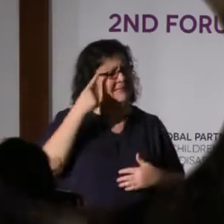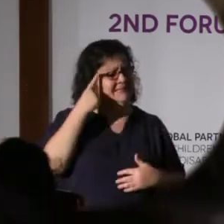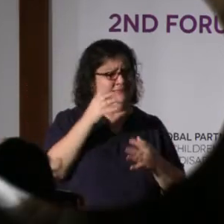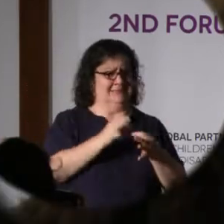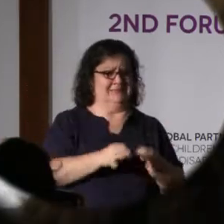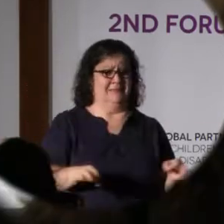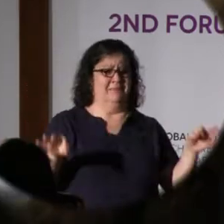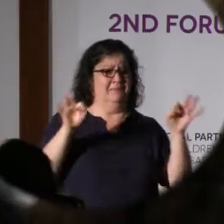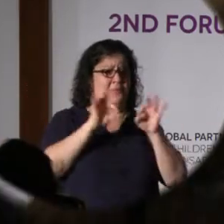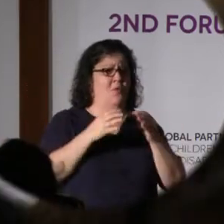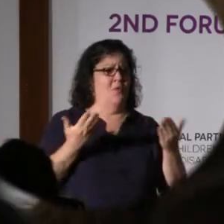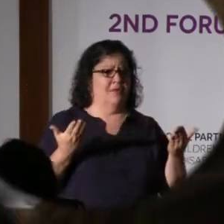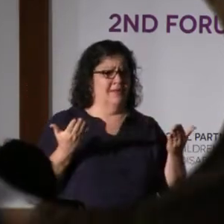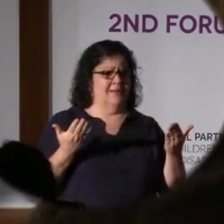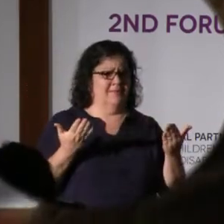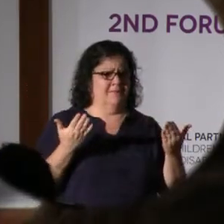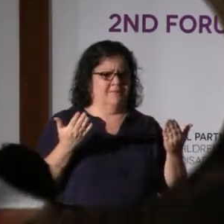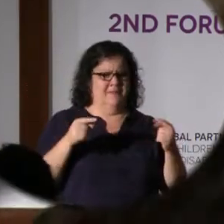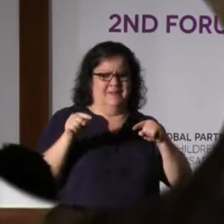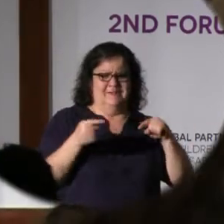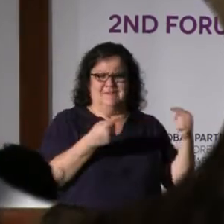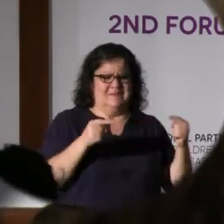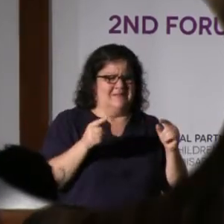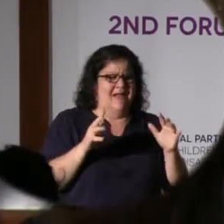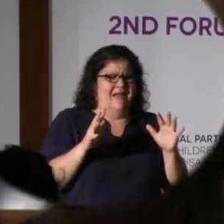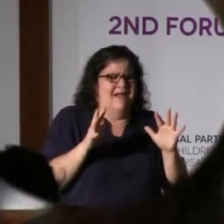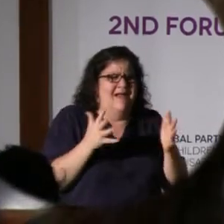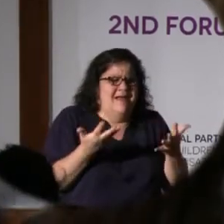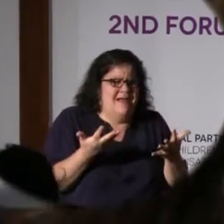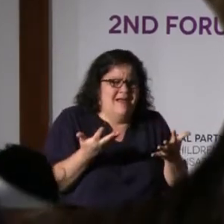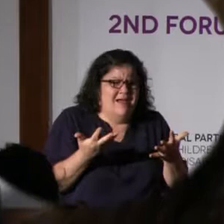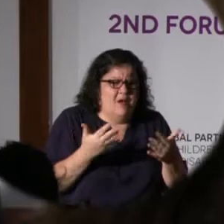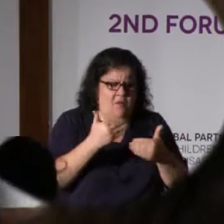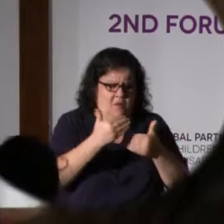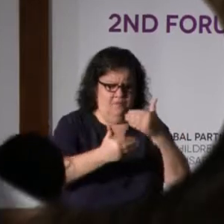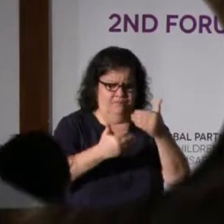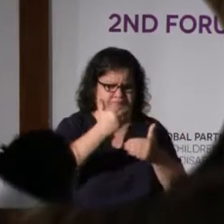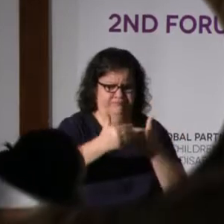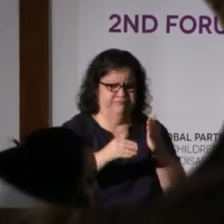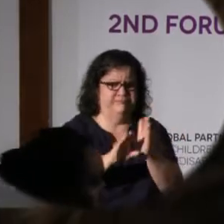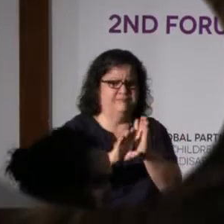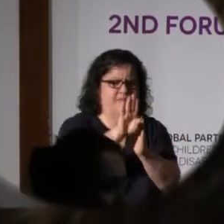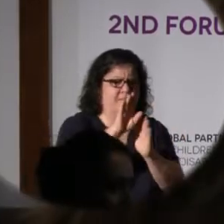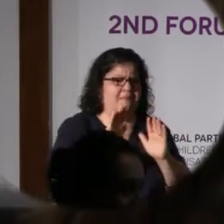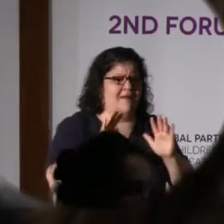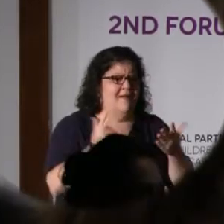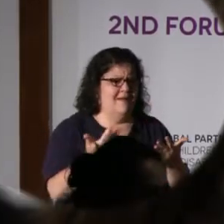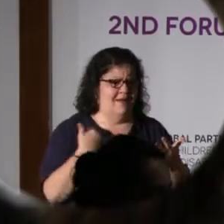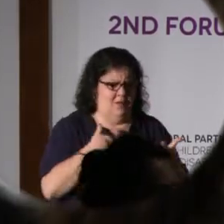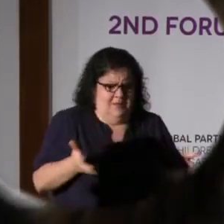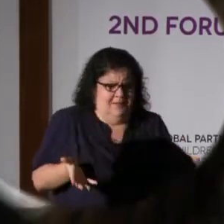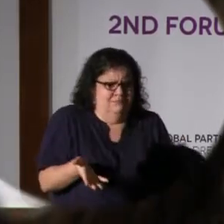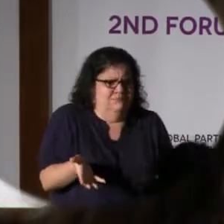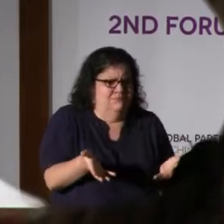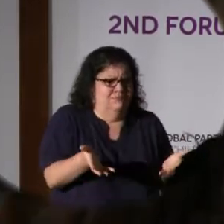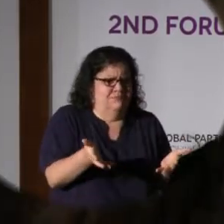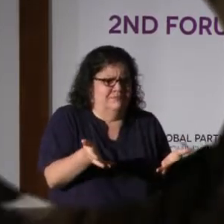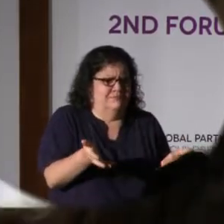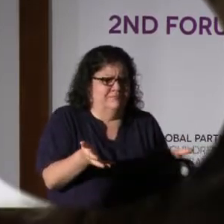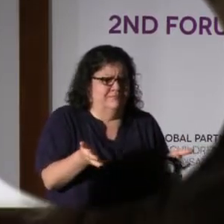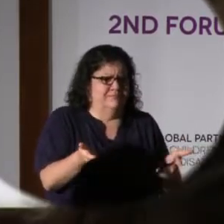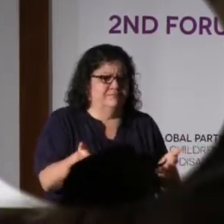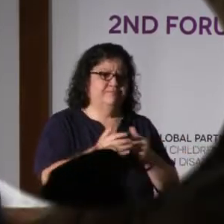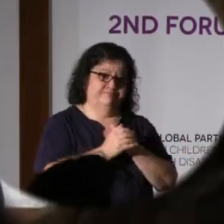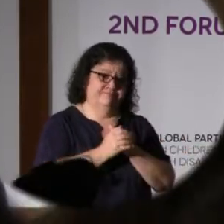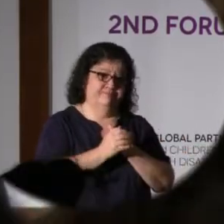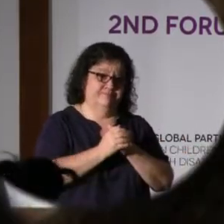development. And there, obviously, we all have to fight very hard to make sure that non-discrimination and equality will